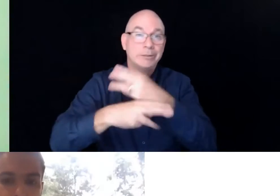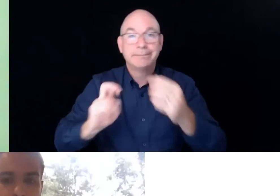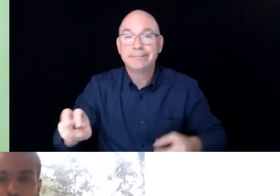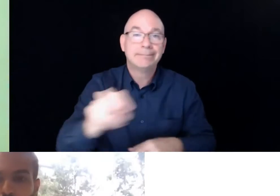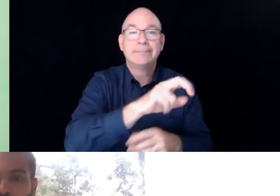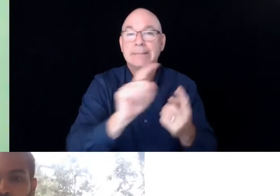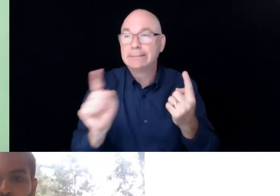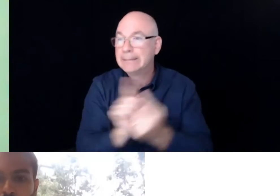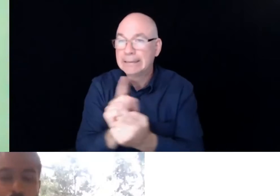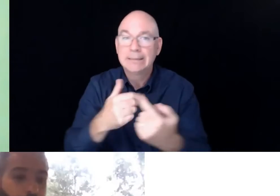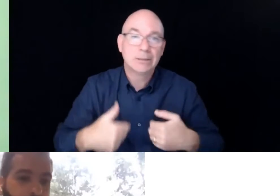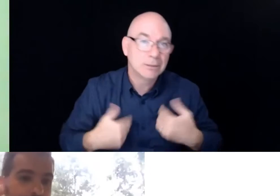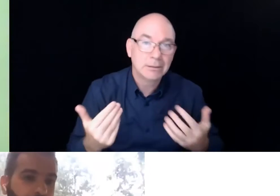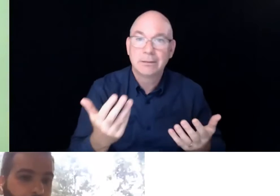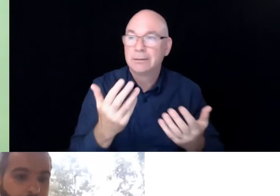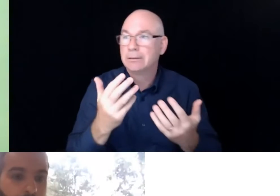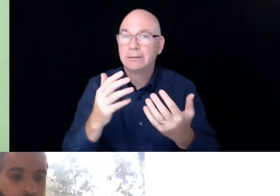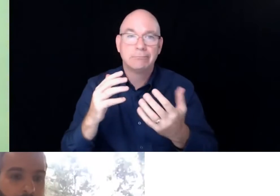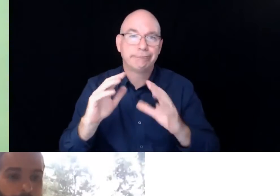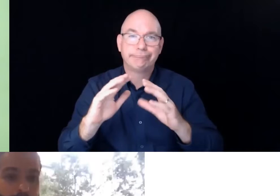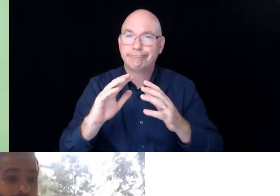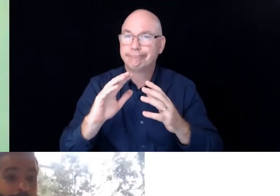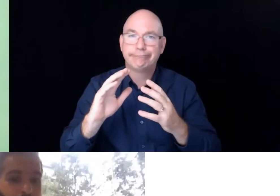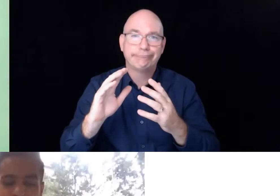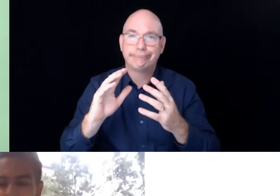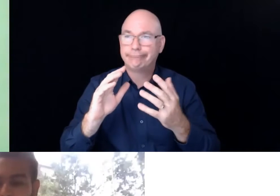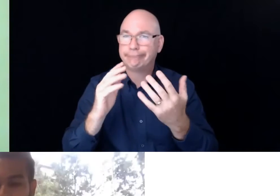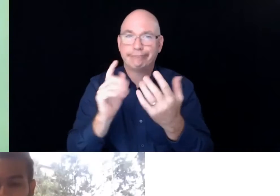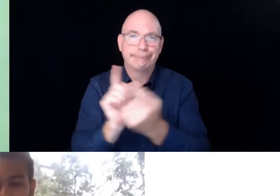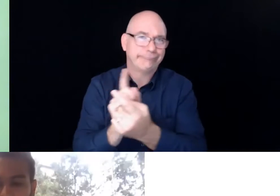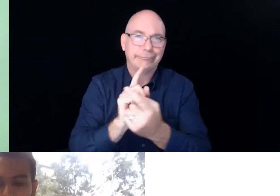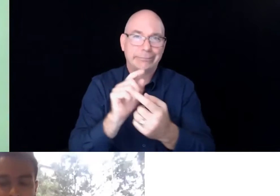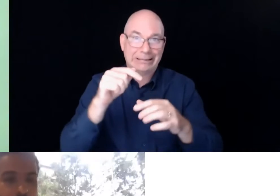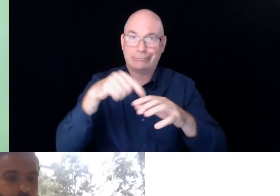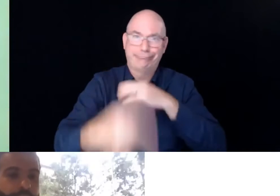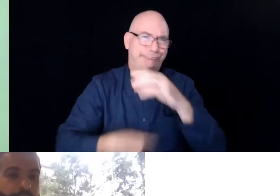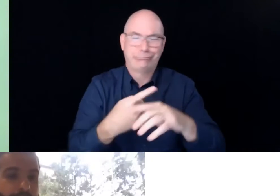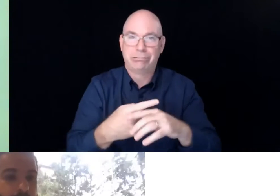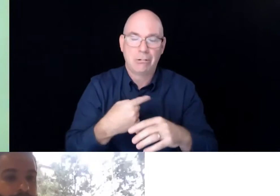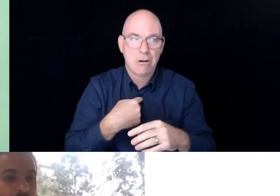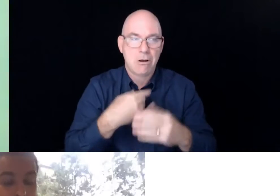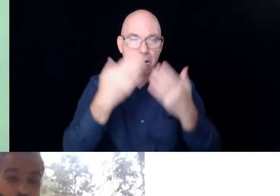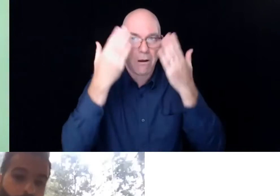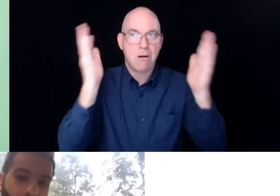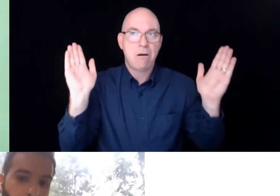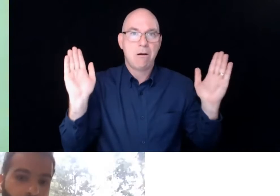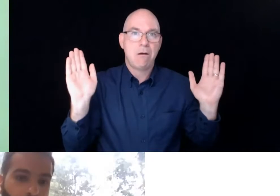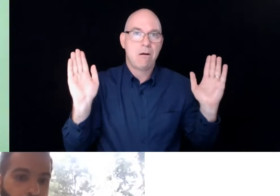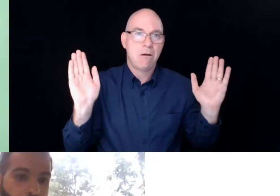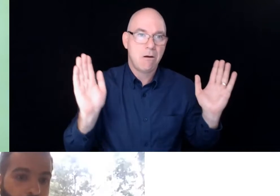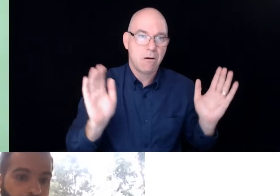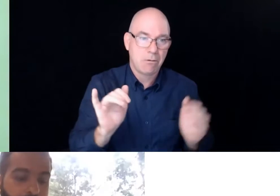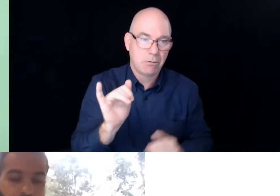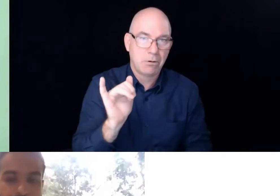lot of youth in different corners in this planet, it gave me like the vision that also,